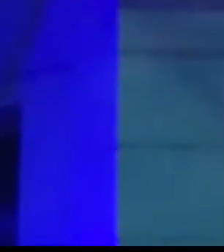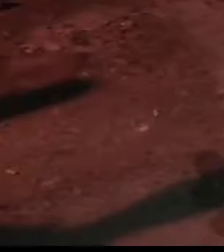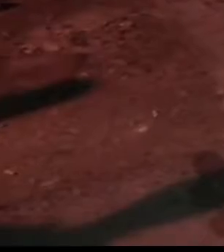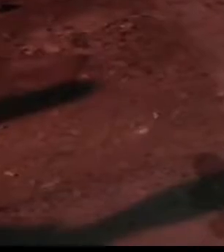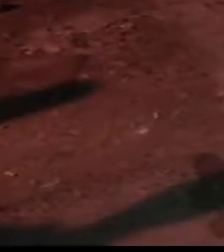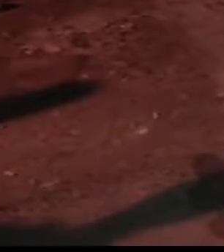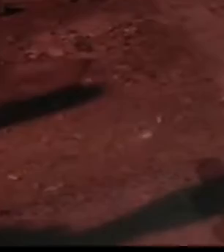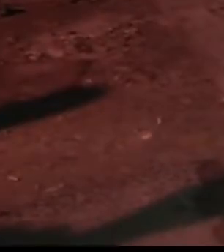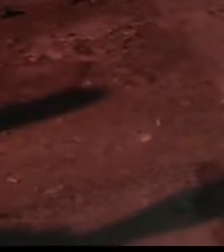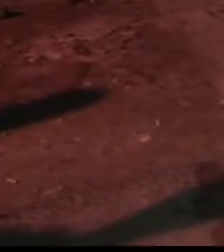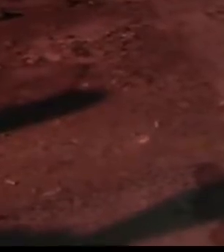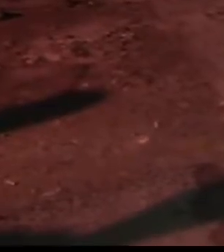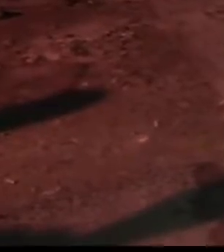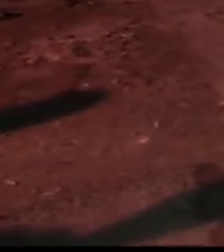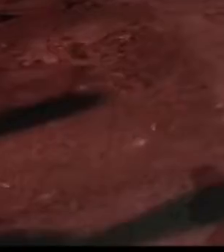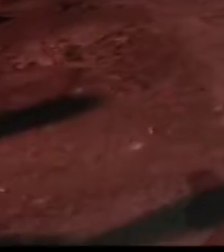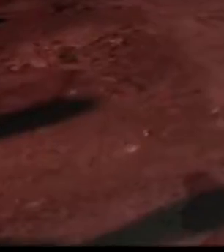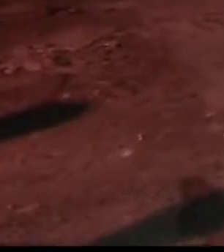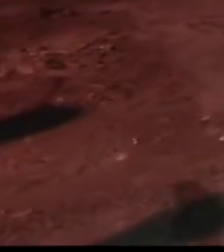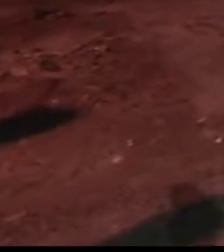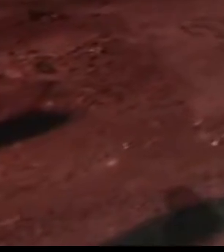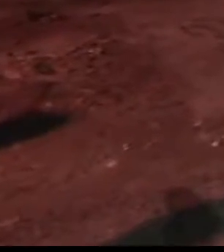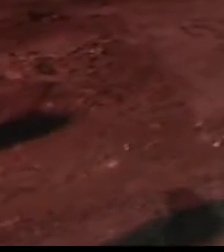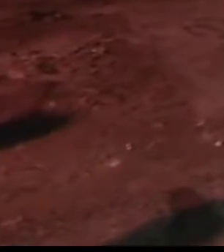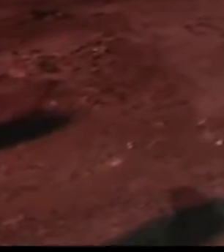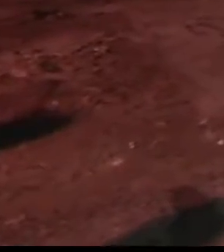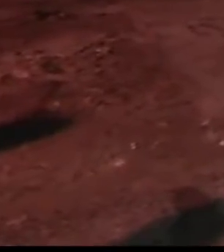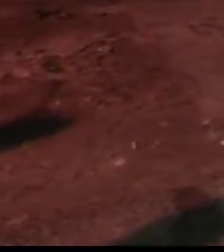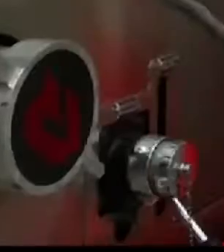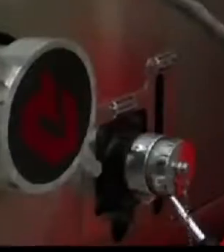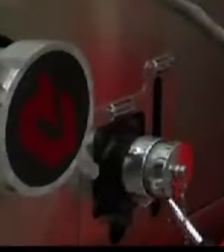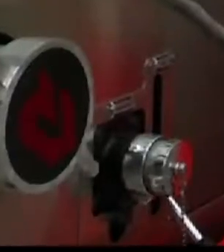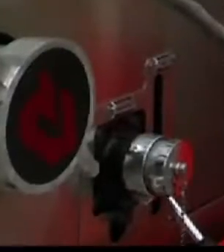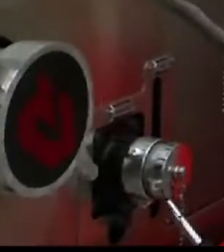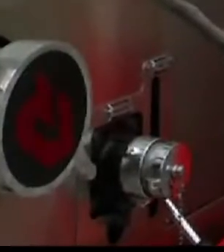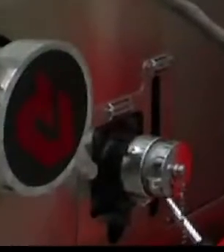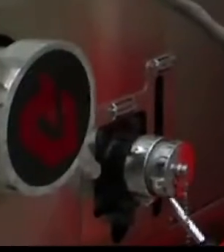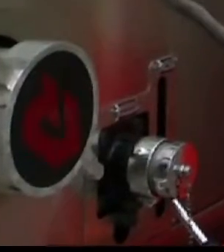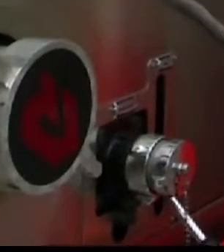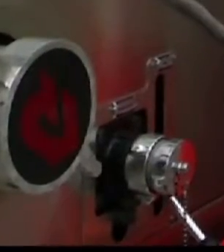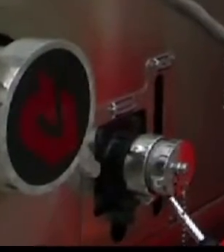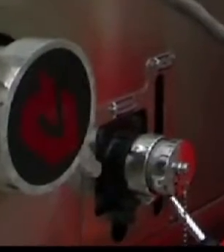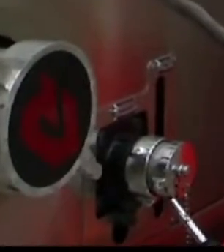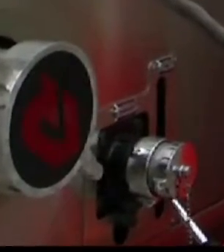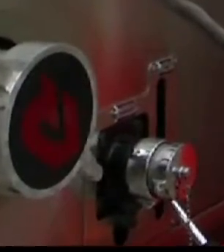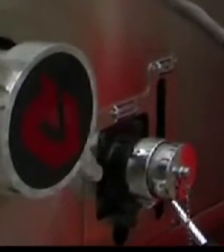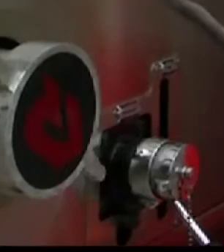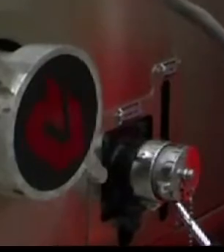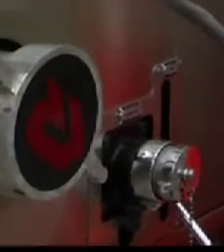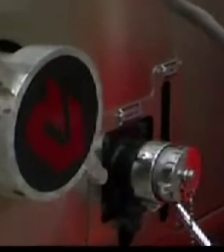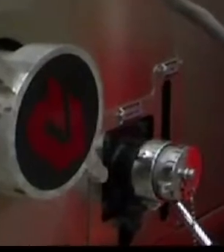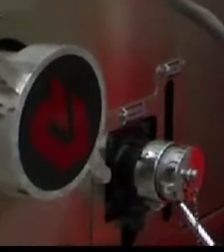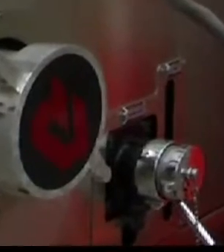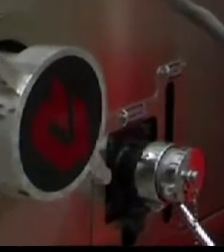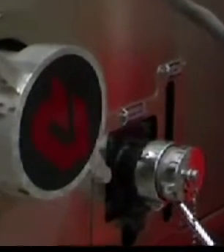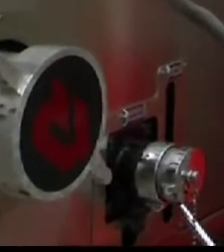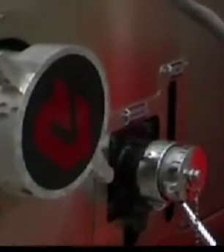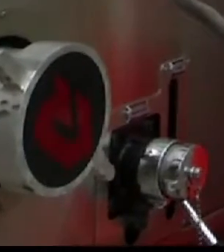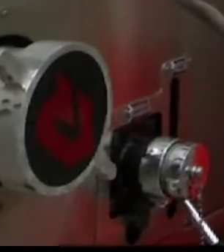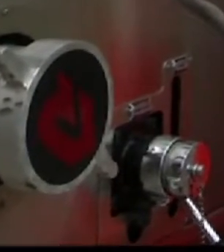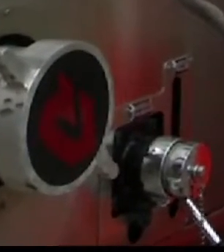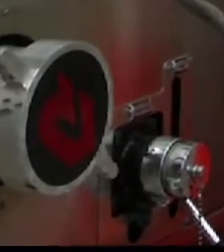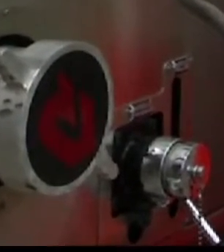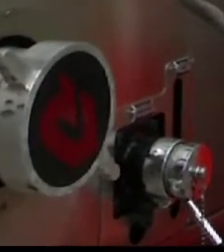And yet another young man killed on the streets of the capital. Firemen on the scene of a fire on Carmichael Road. The